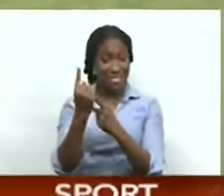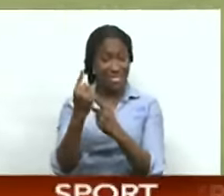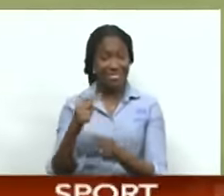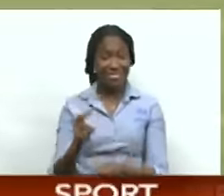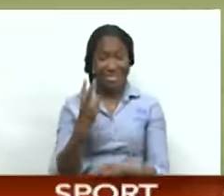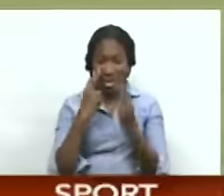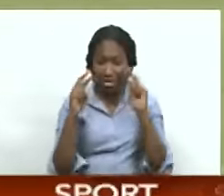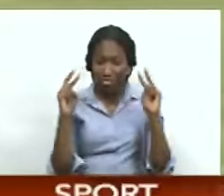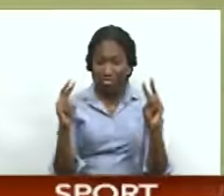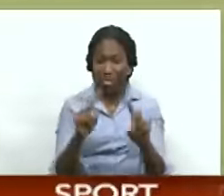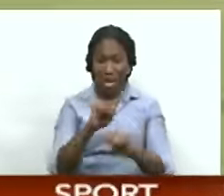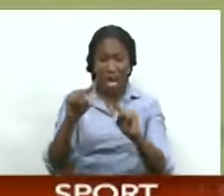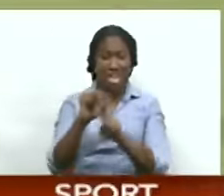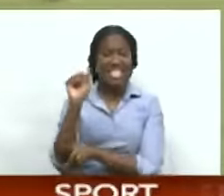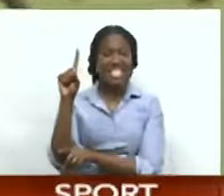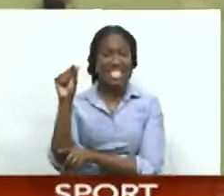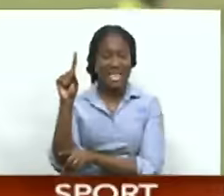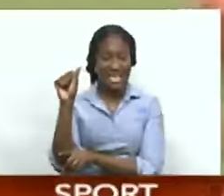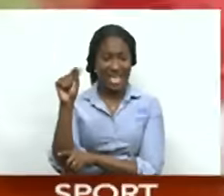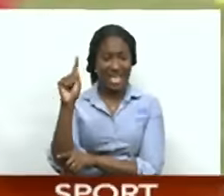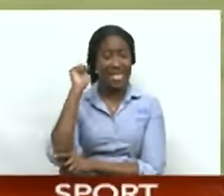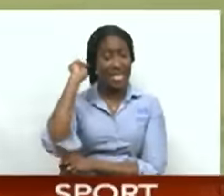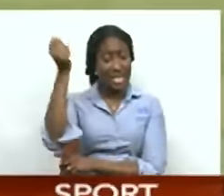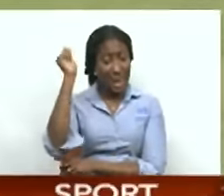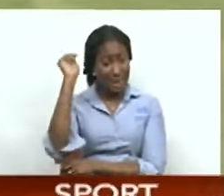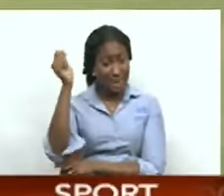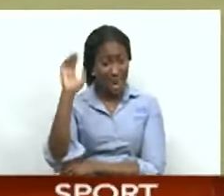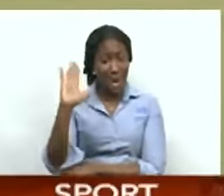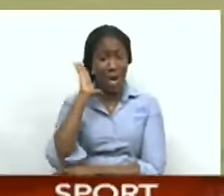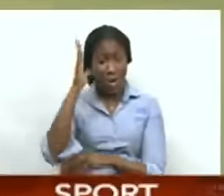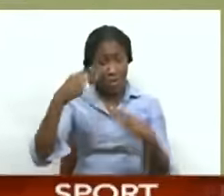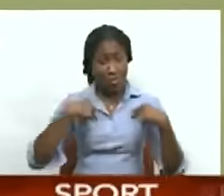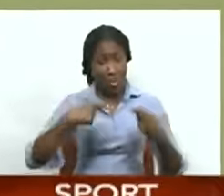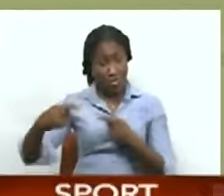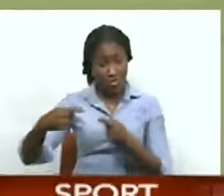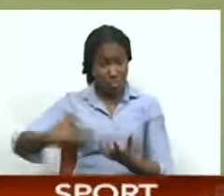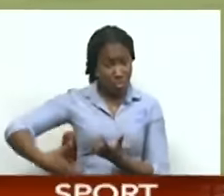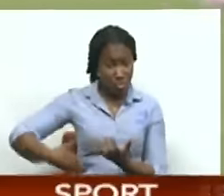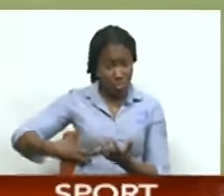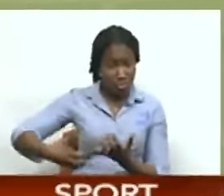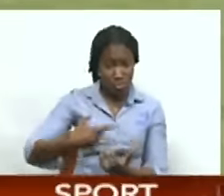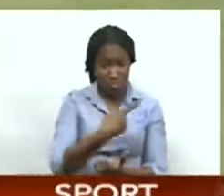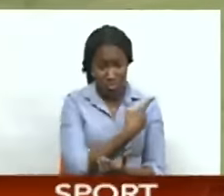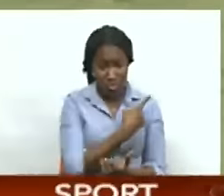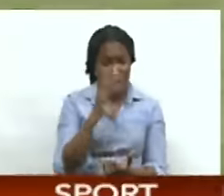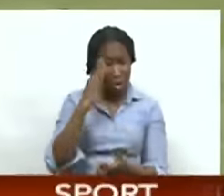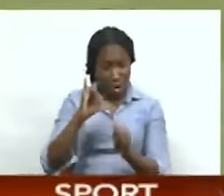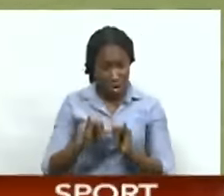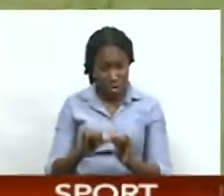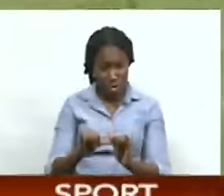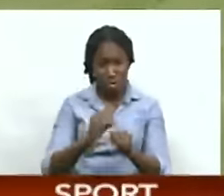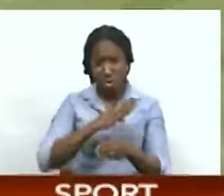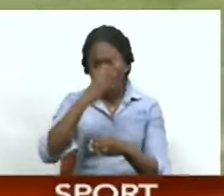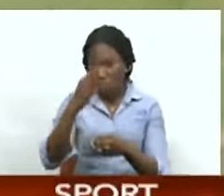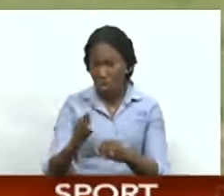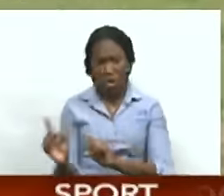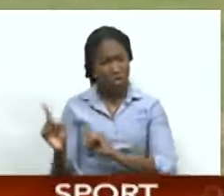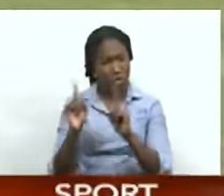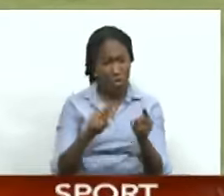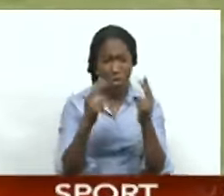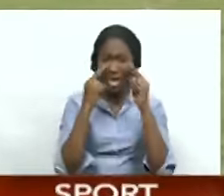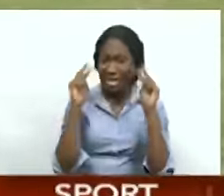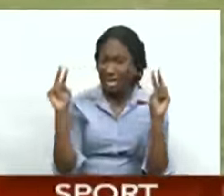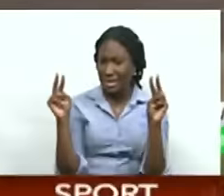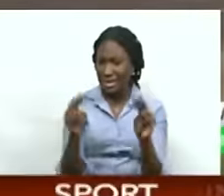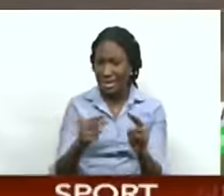the Tobago Rugby Classic gets going at Shaw Park. It will continue all weekend long, so go out and see the Ruggers in action. The